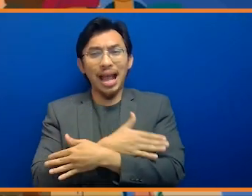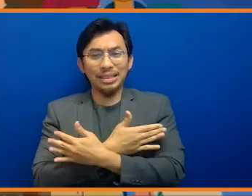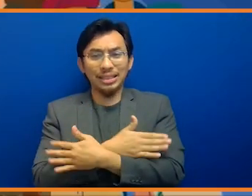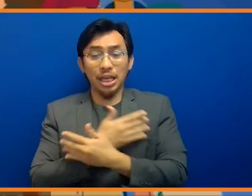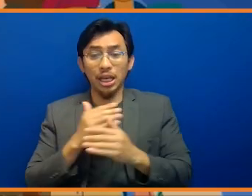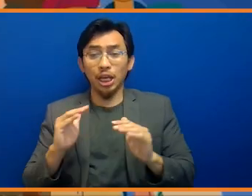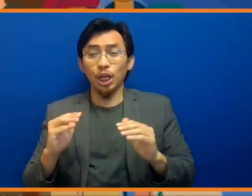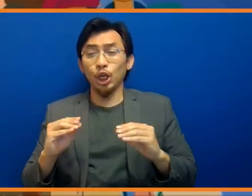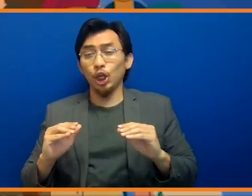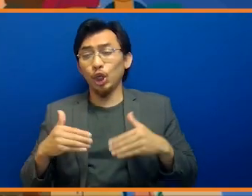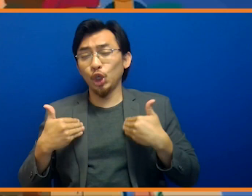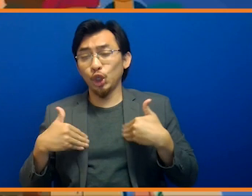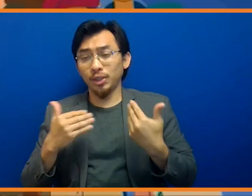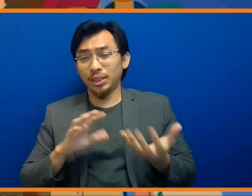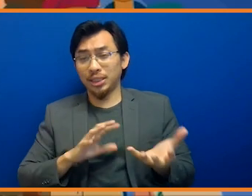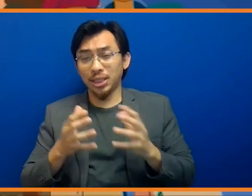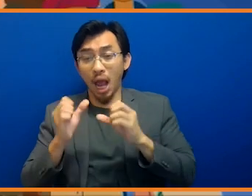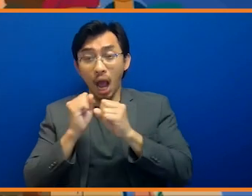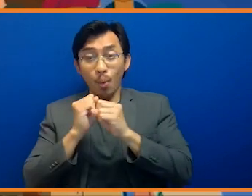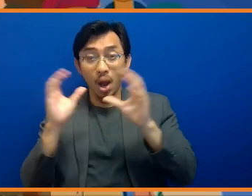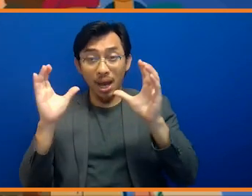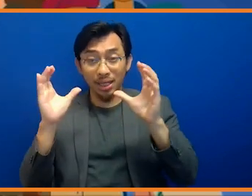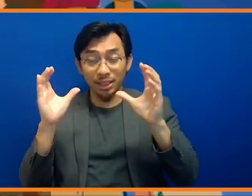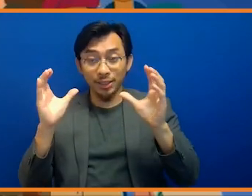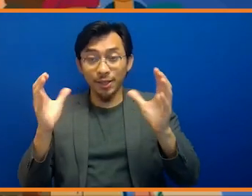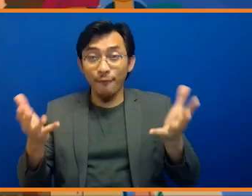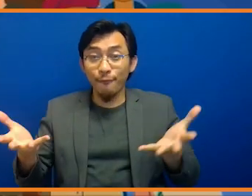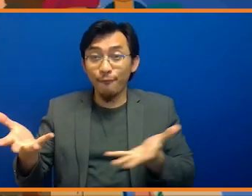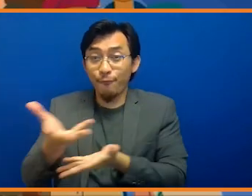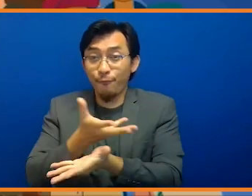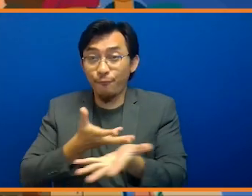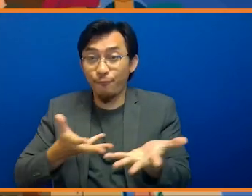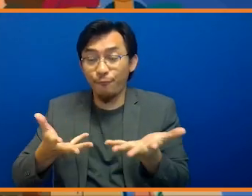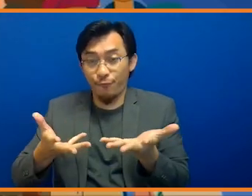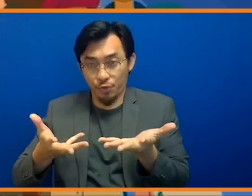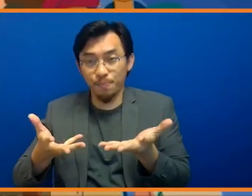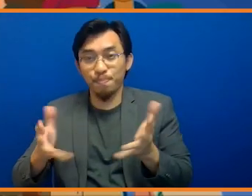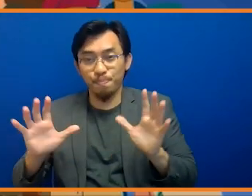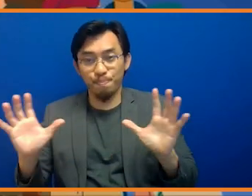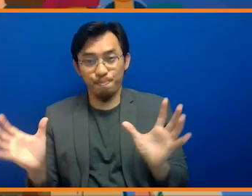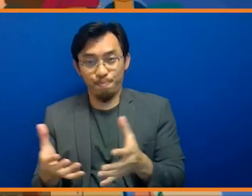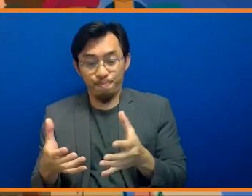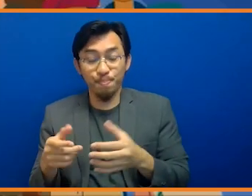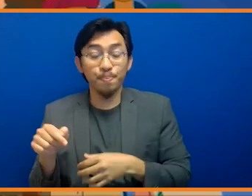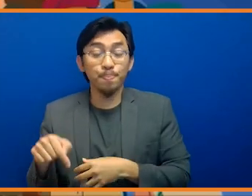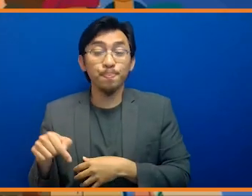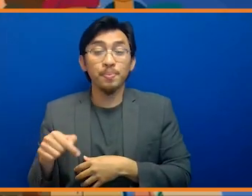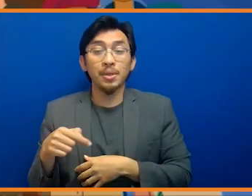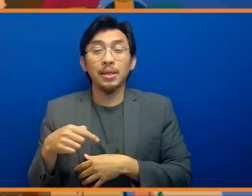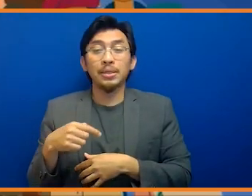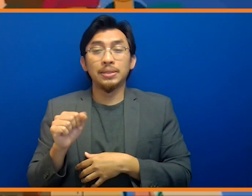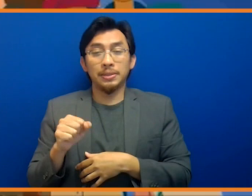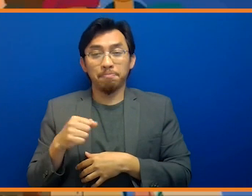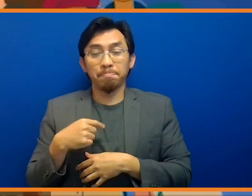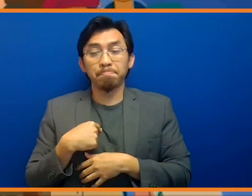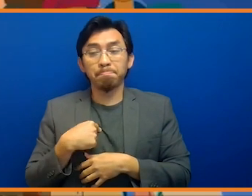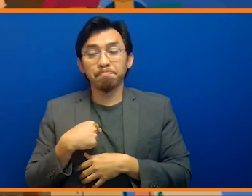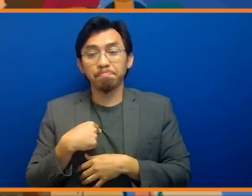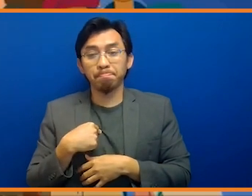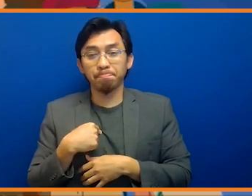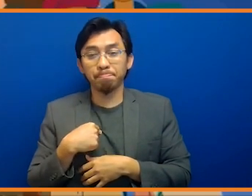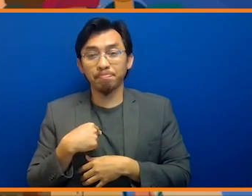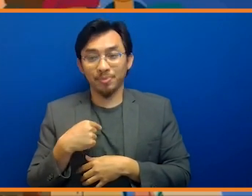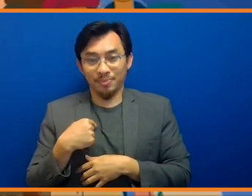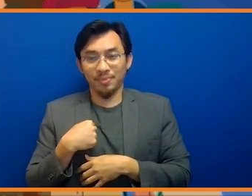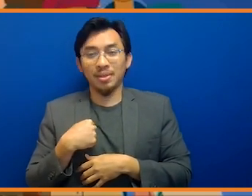create in Aceh Youth Disaster Awareness Forum Aceh. This is I am